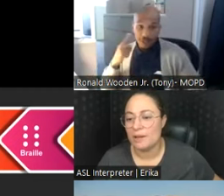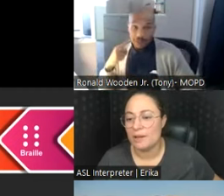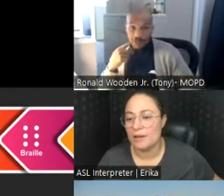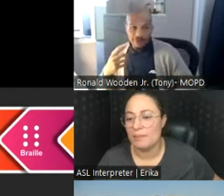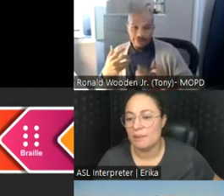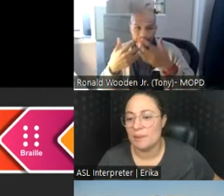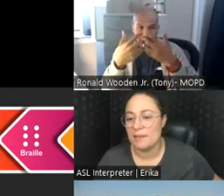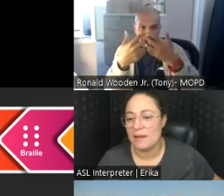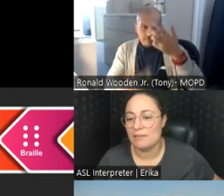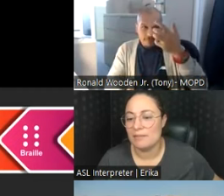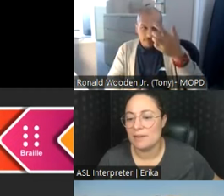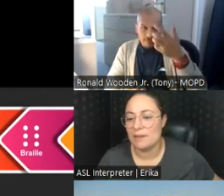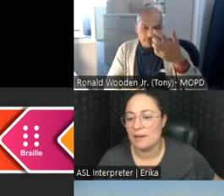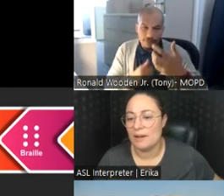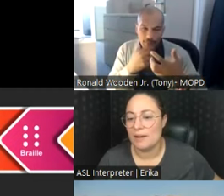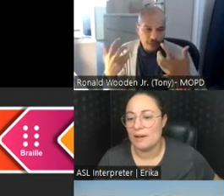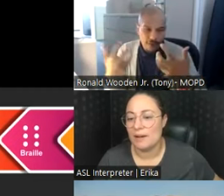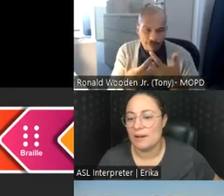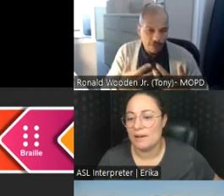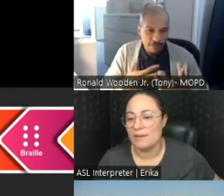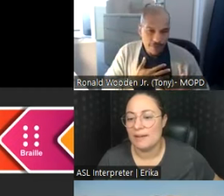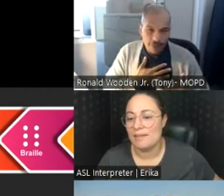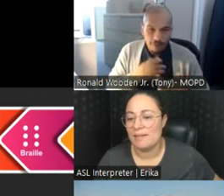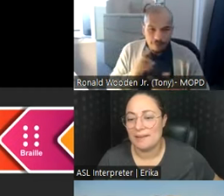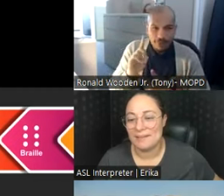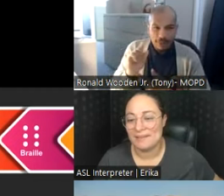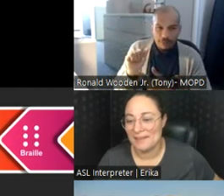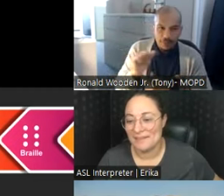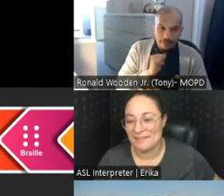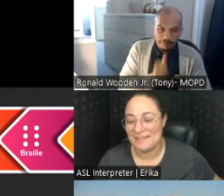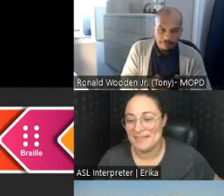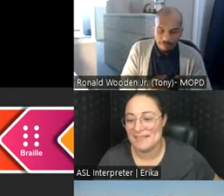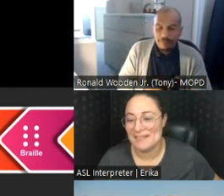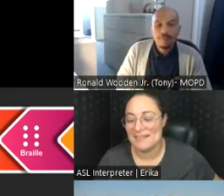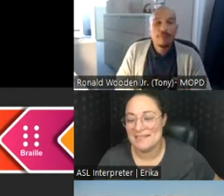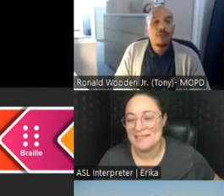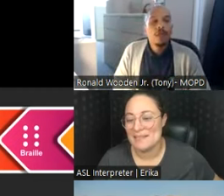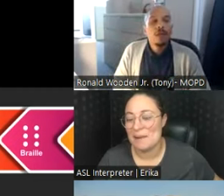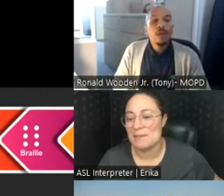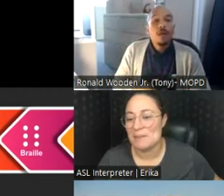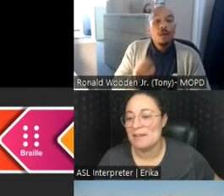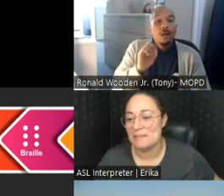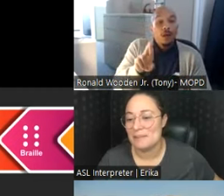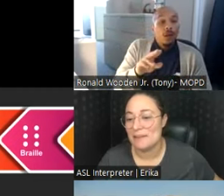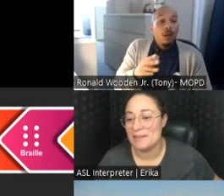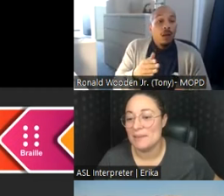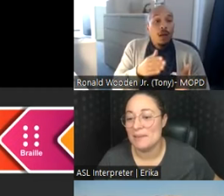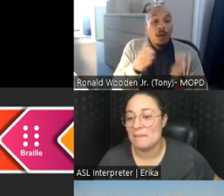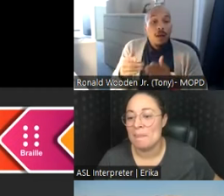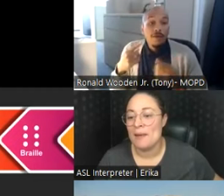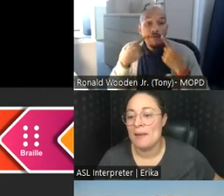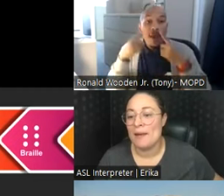wheelchair and me being deaf, they really don't go. Doesn't match my disability.